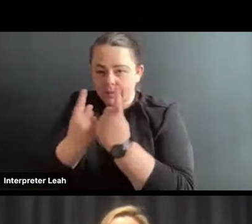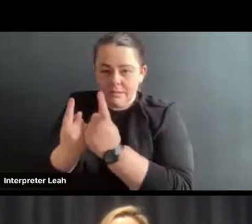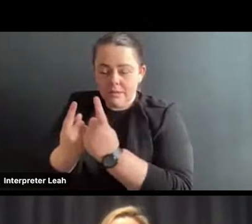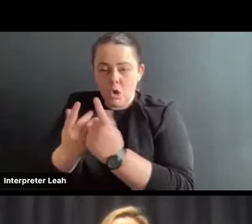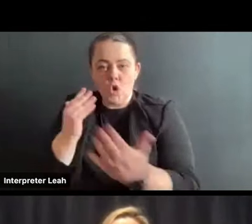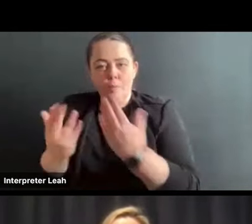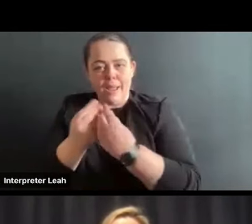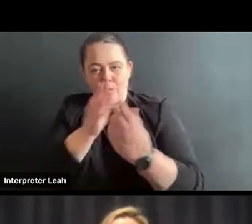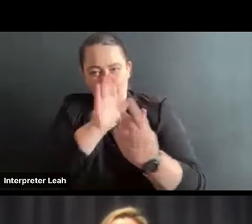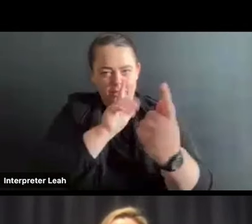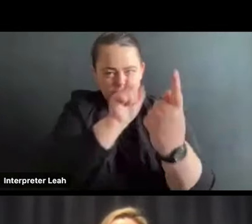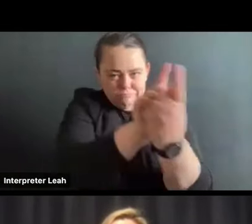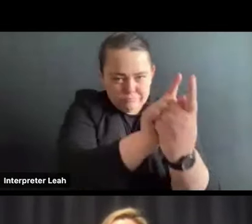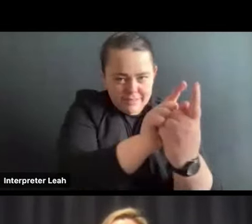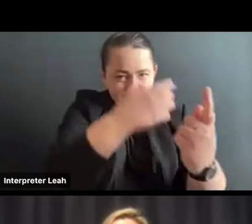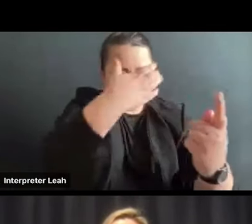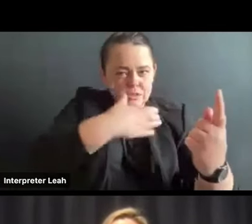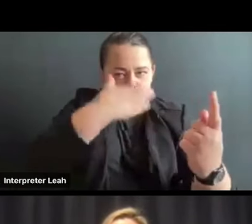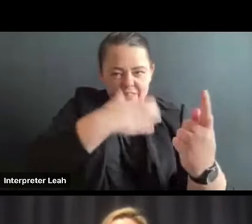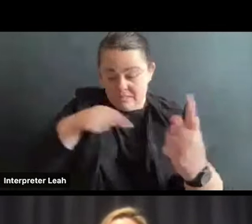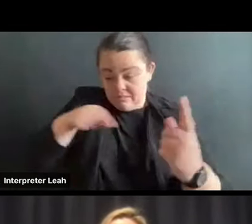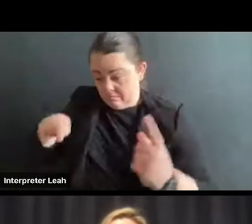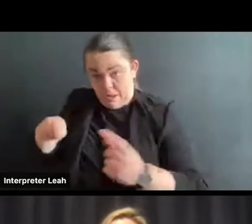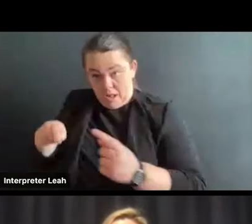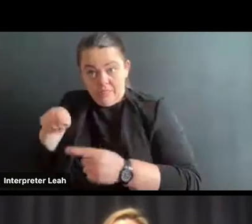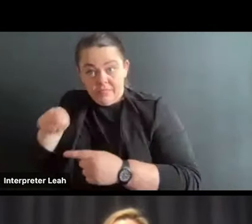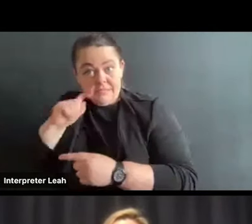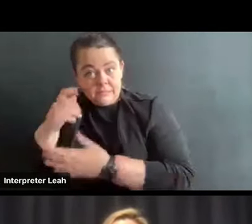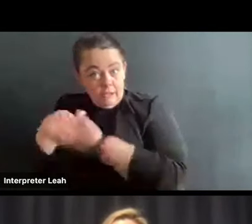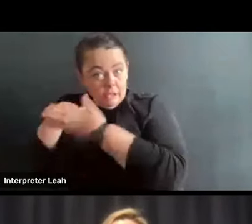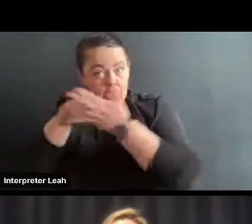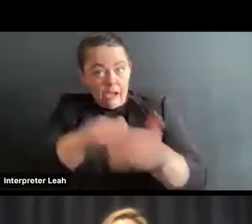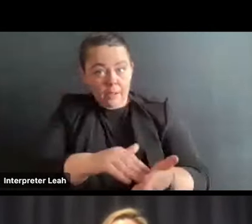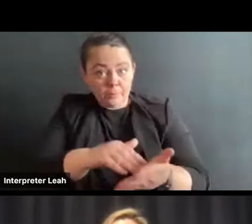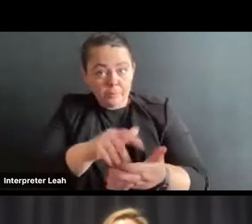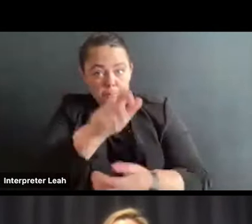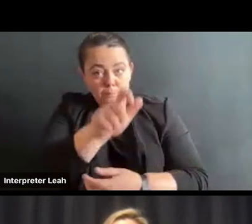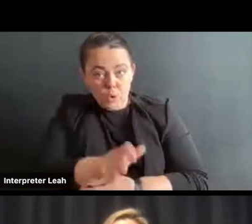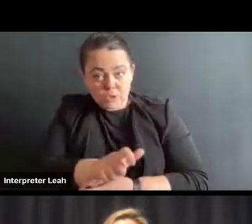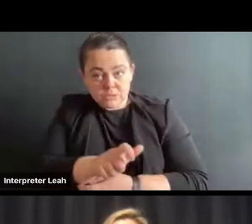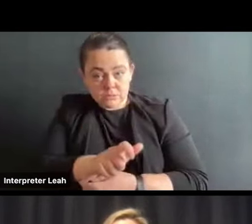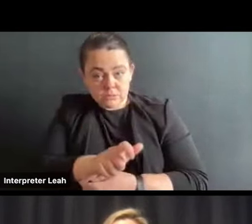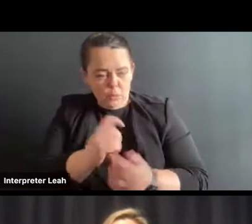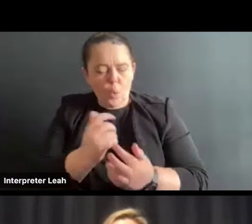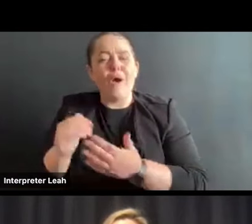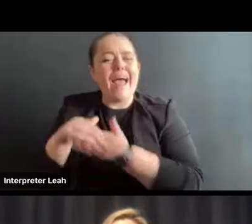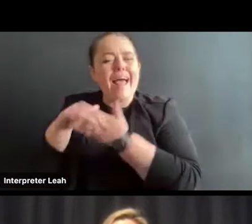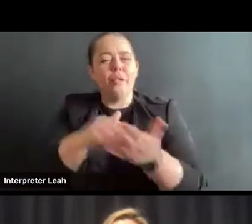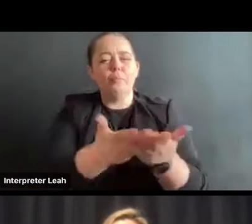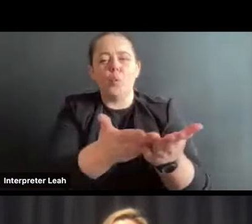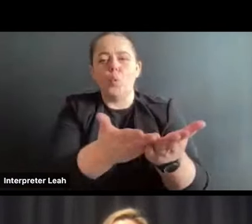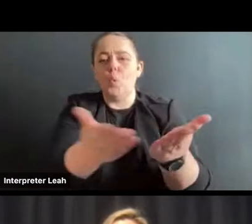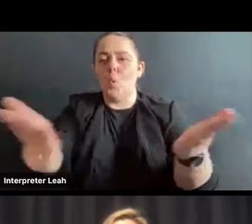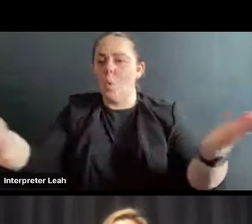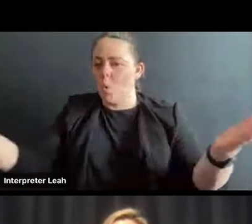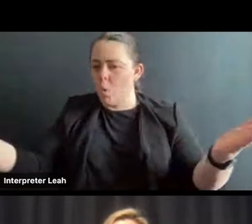to directly benefit an individual resident. So if you're doing a care plan or you're discussing their